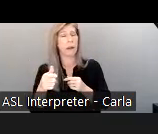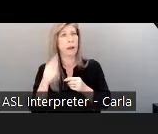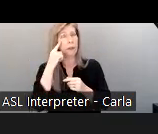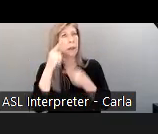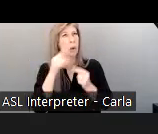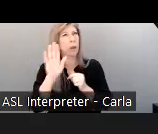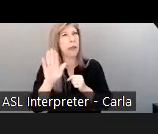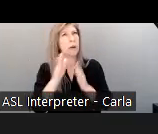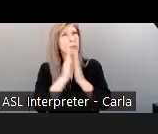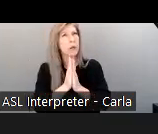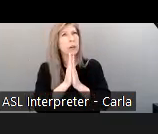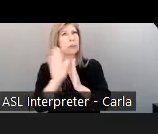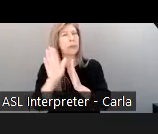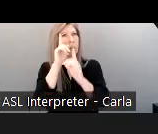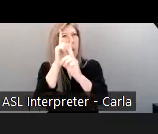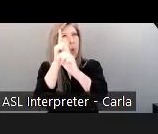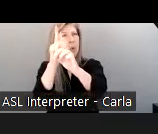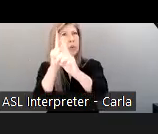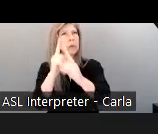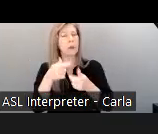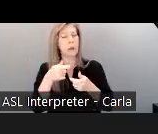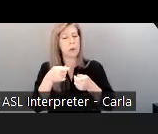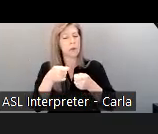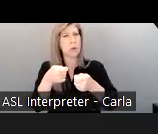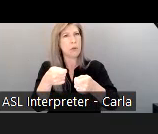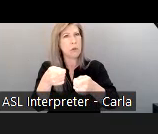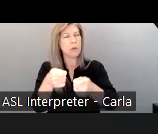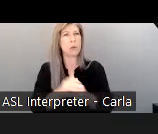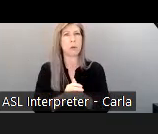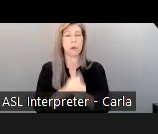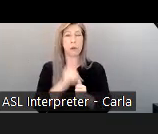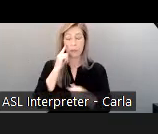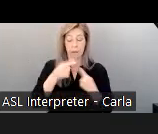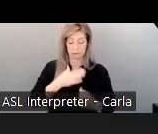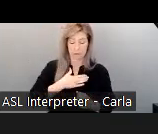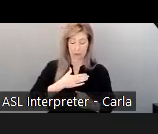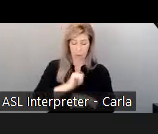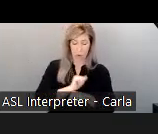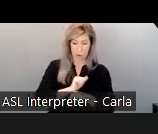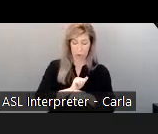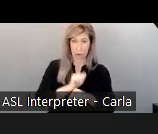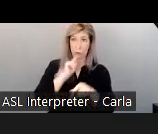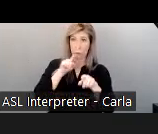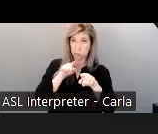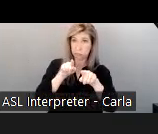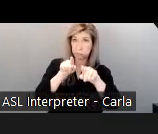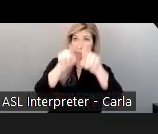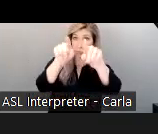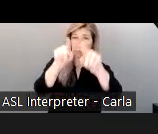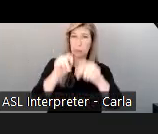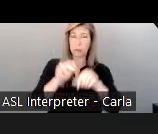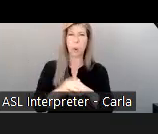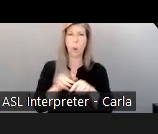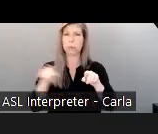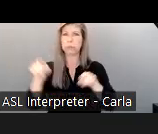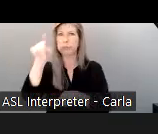about all the work that I'm doing and if that work is aligned with this future, right? And I think about all the